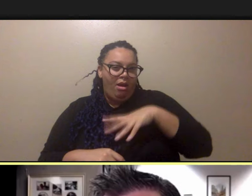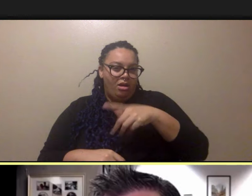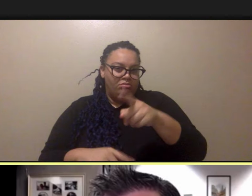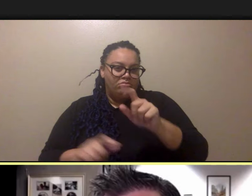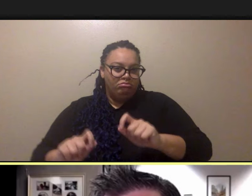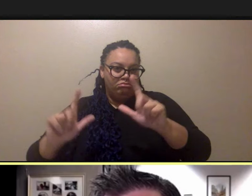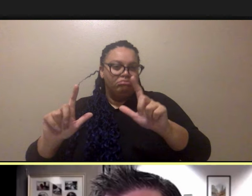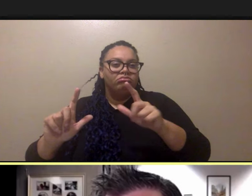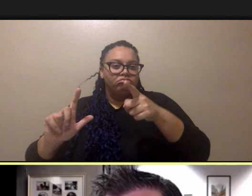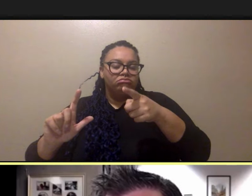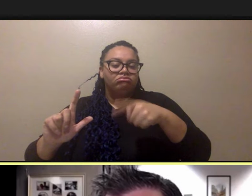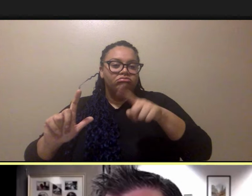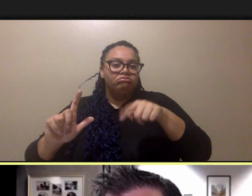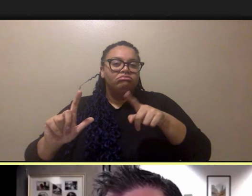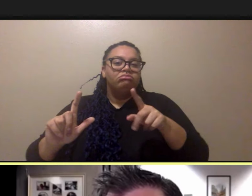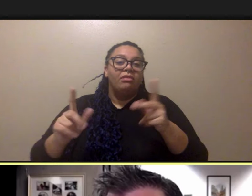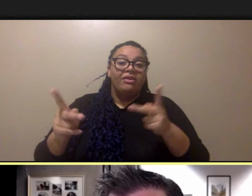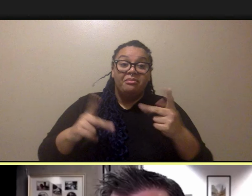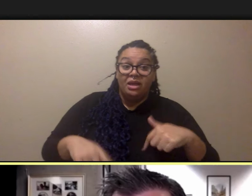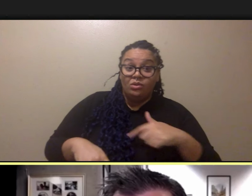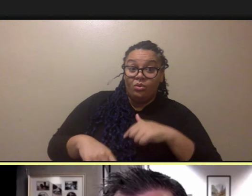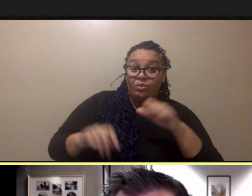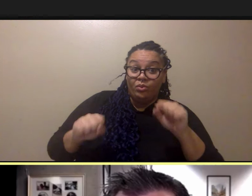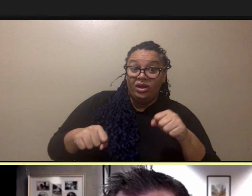can deal with